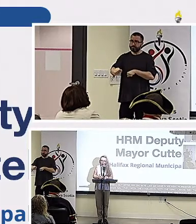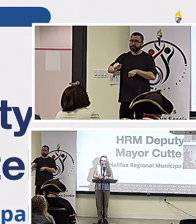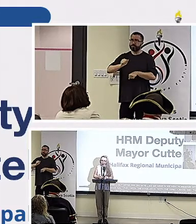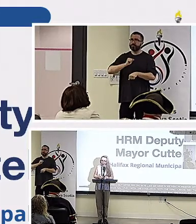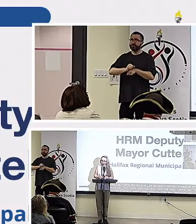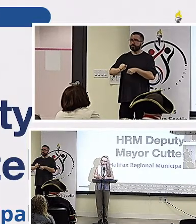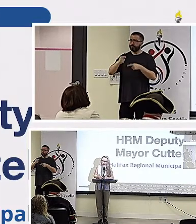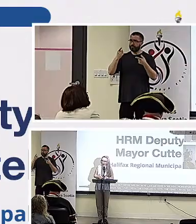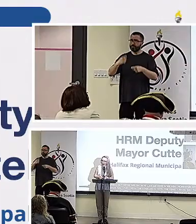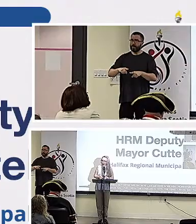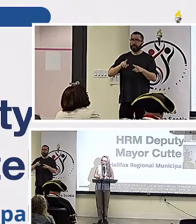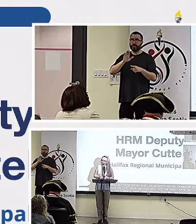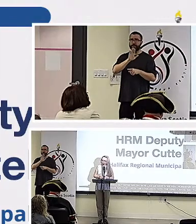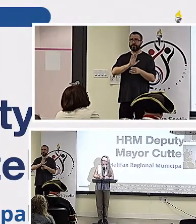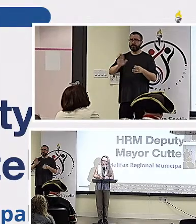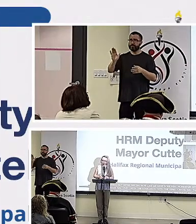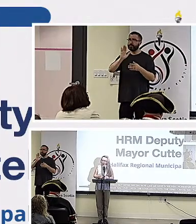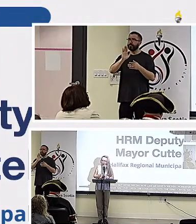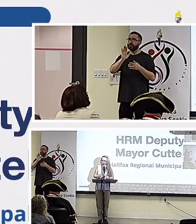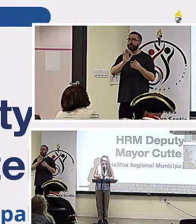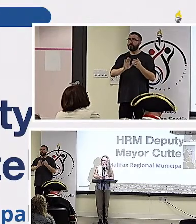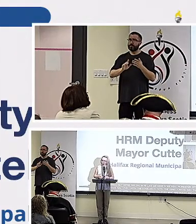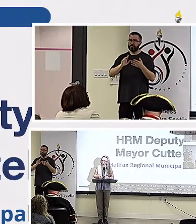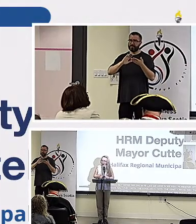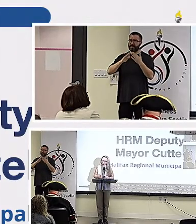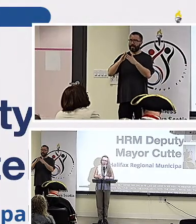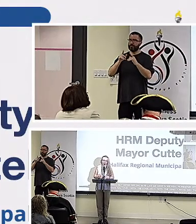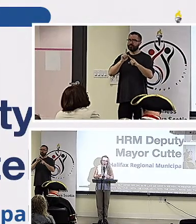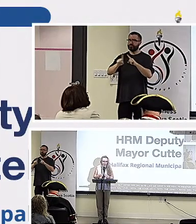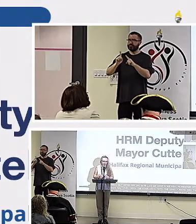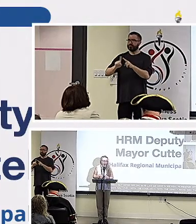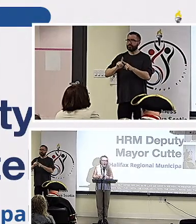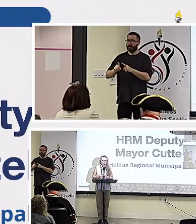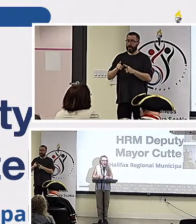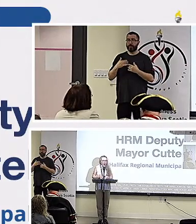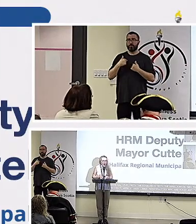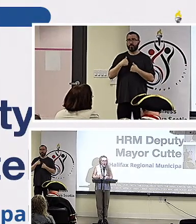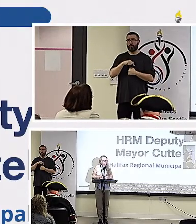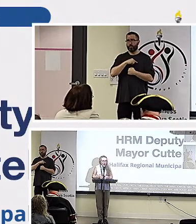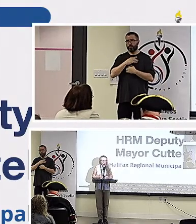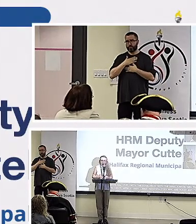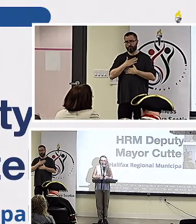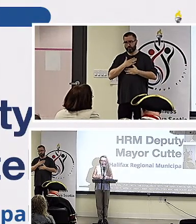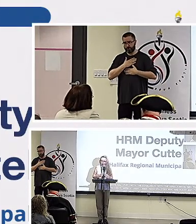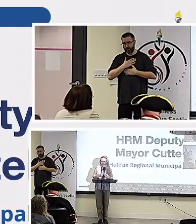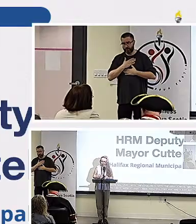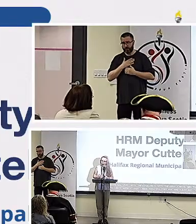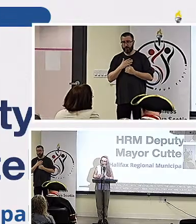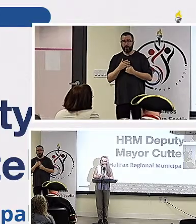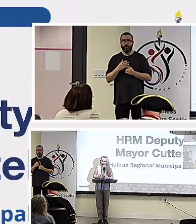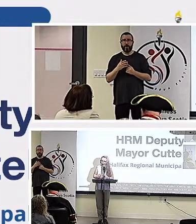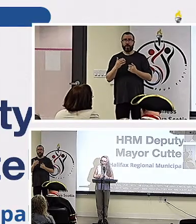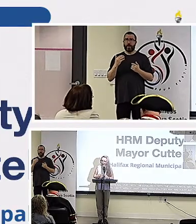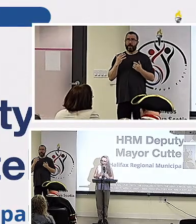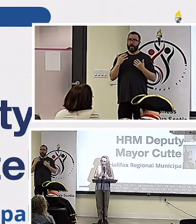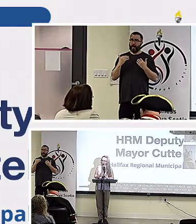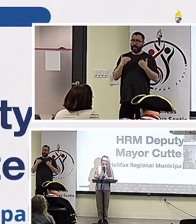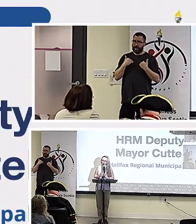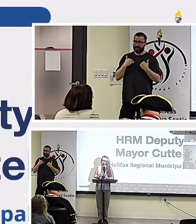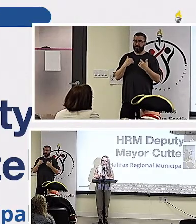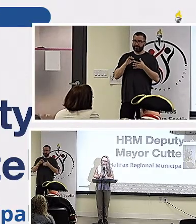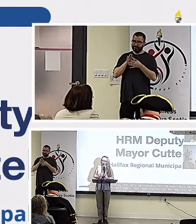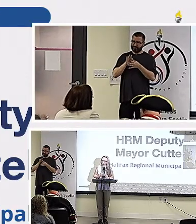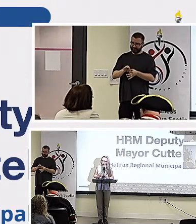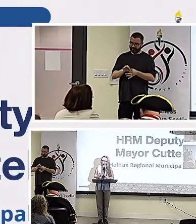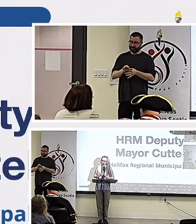within the municipalities, and it is so deeply appreciated to have it grounded in the